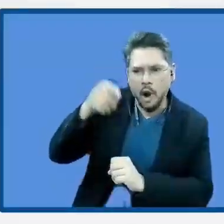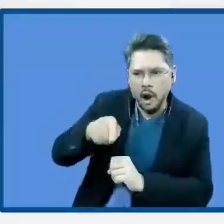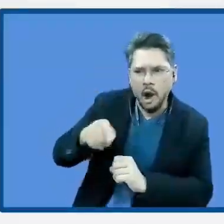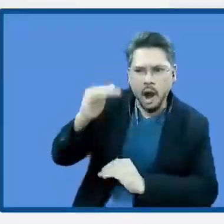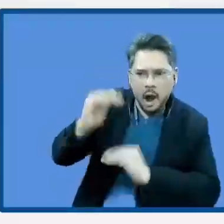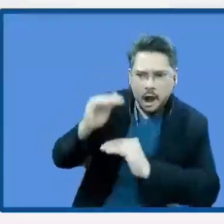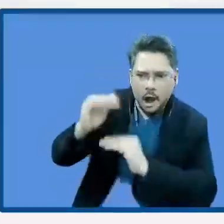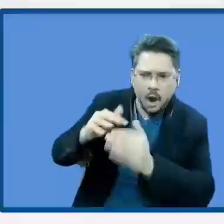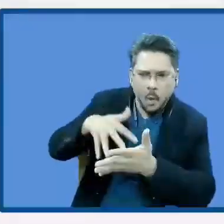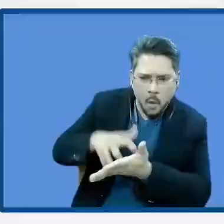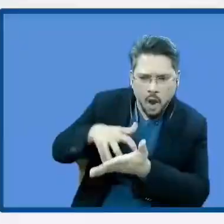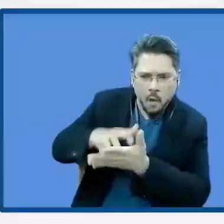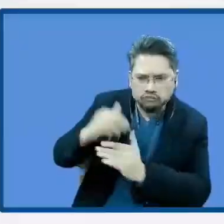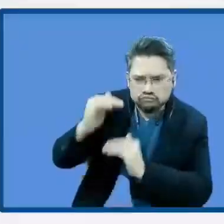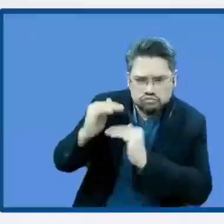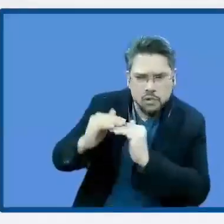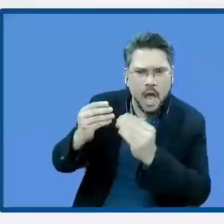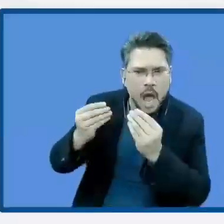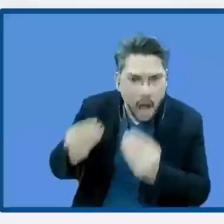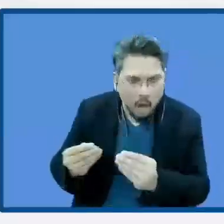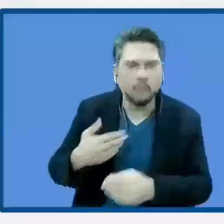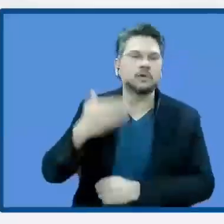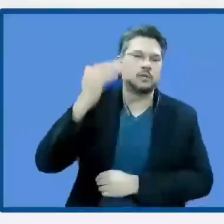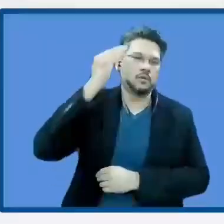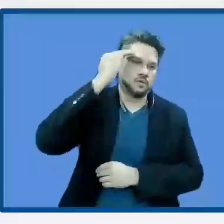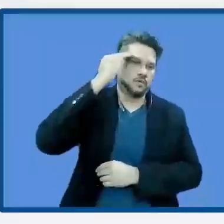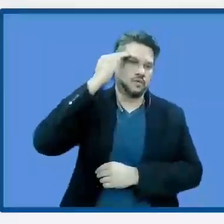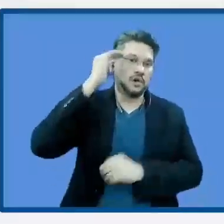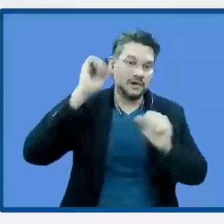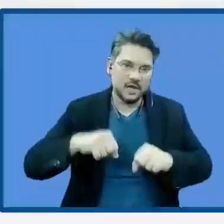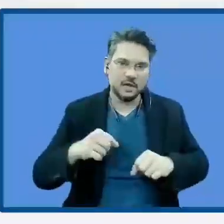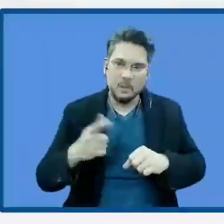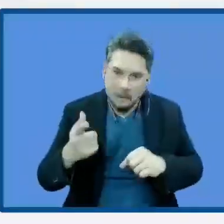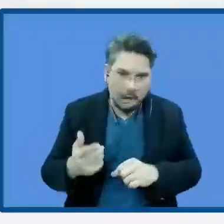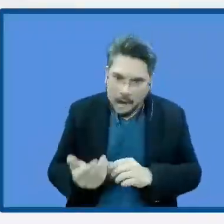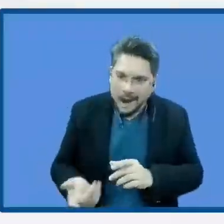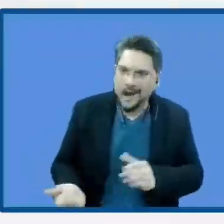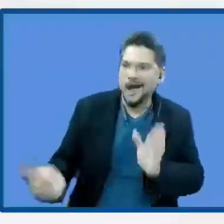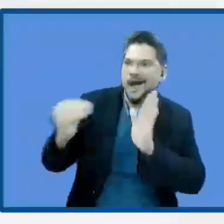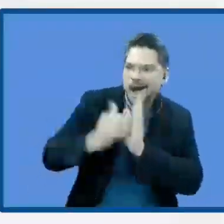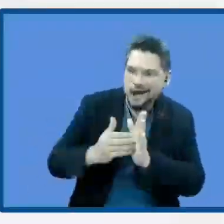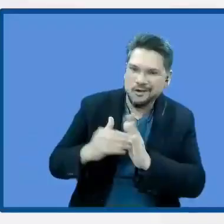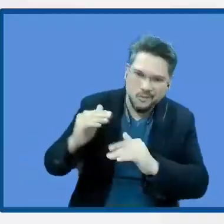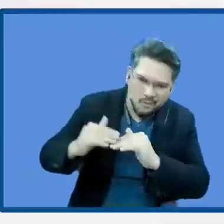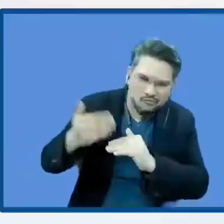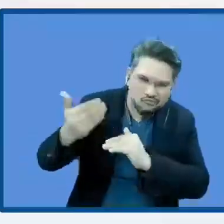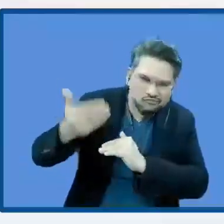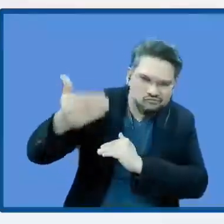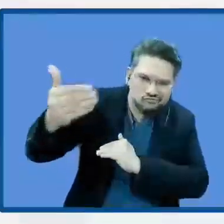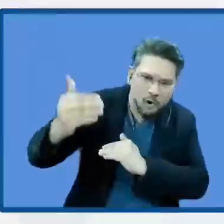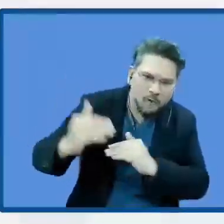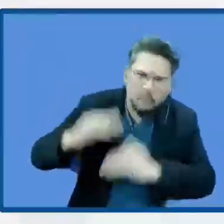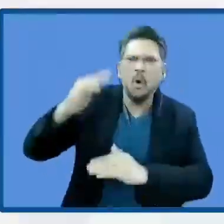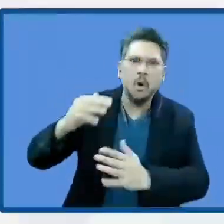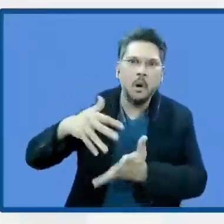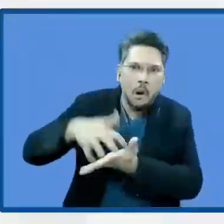at least not to build more vulnerability or not to increase vulnerability of people. So we have